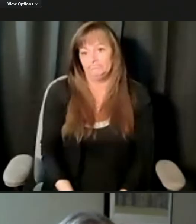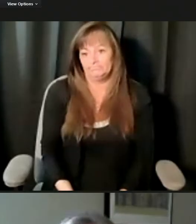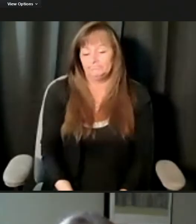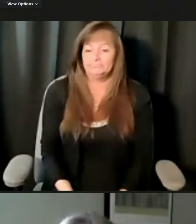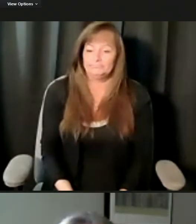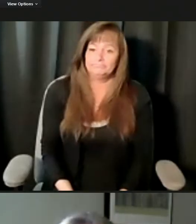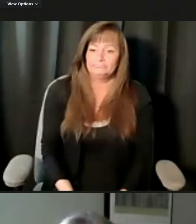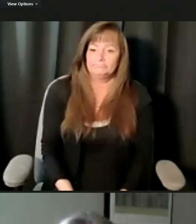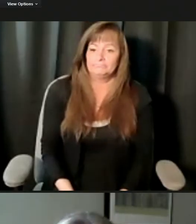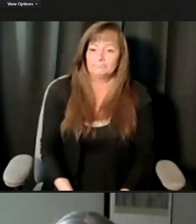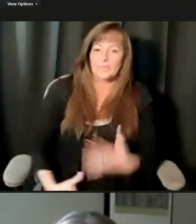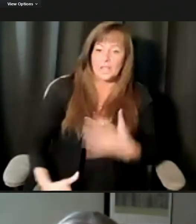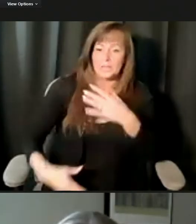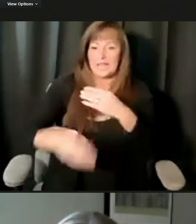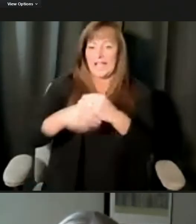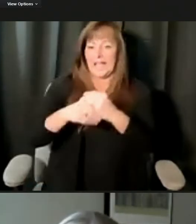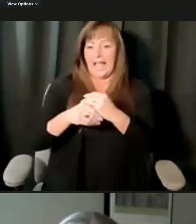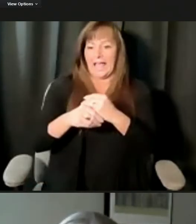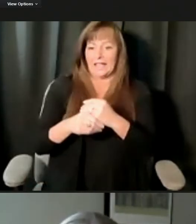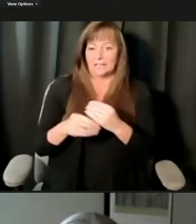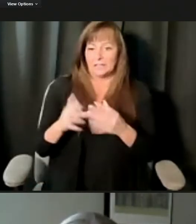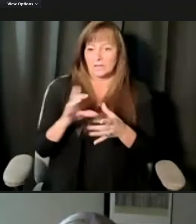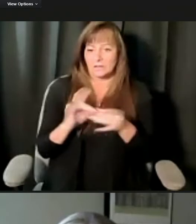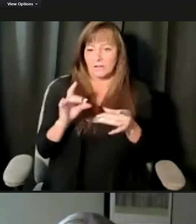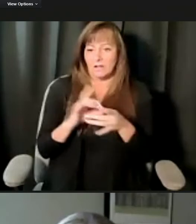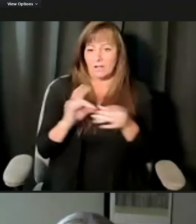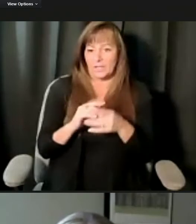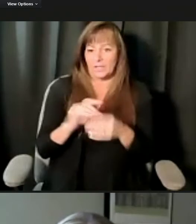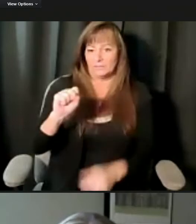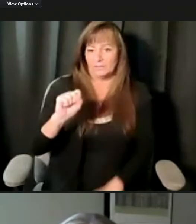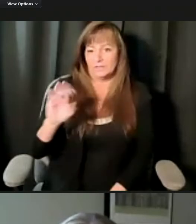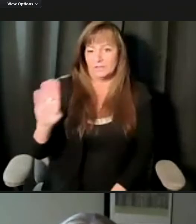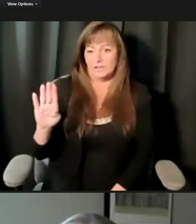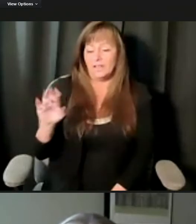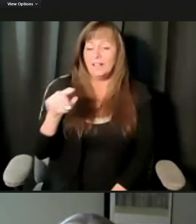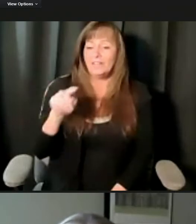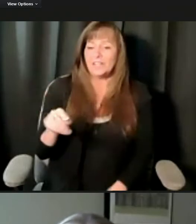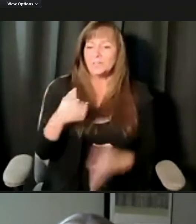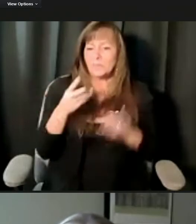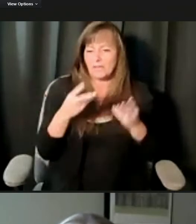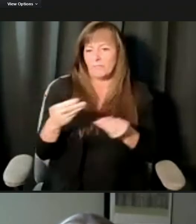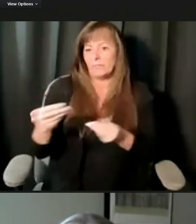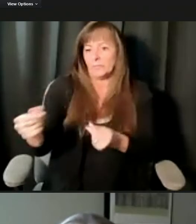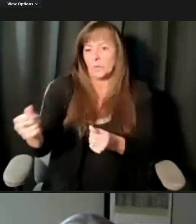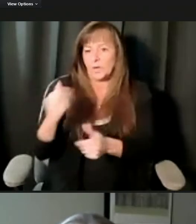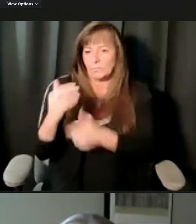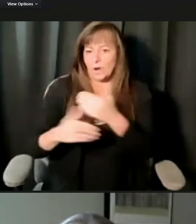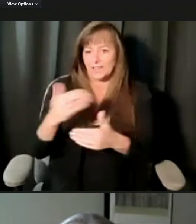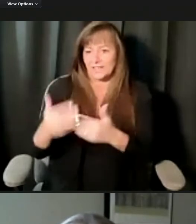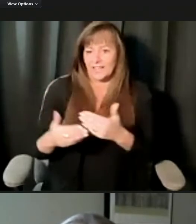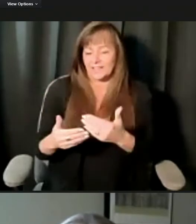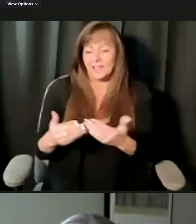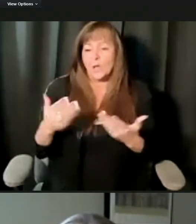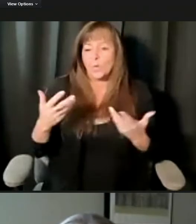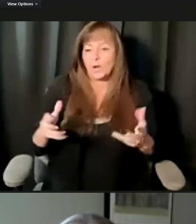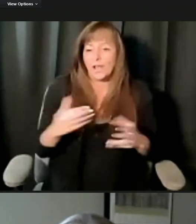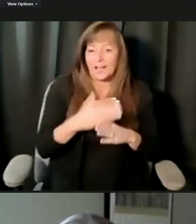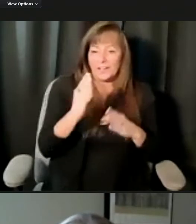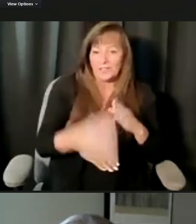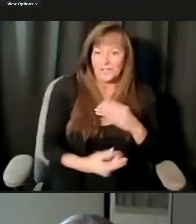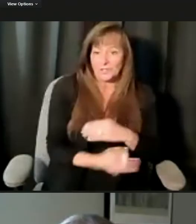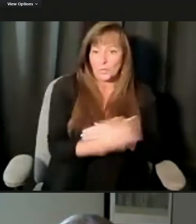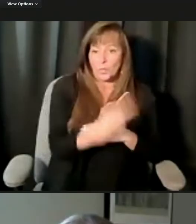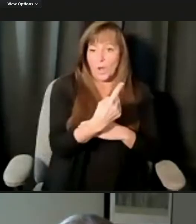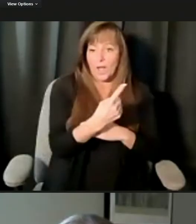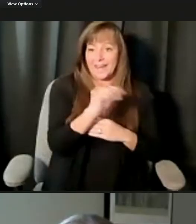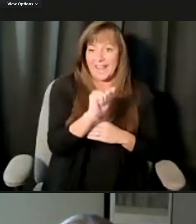Yeah, and just to add on to that, this is going to be a somewhat fluid process. We're unlikely to, complete 1A entirely before we